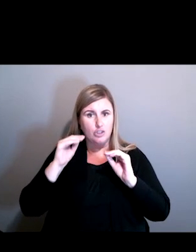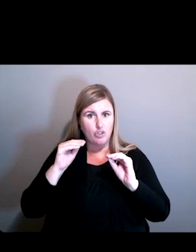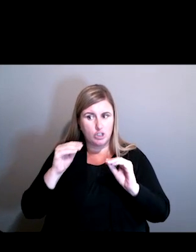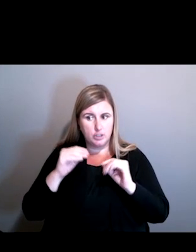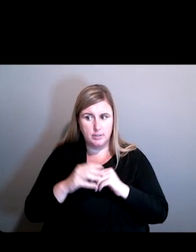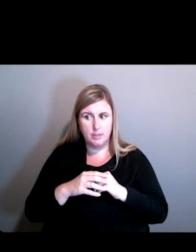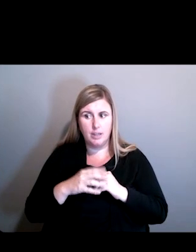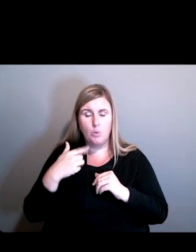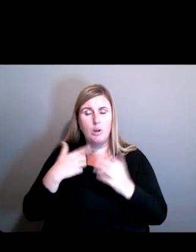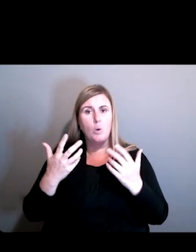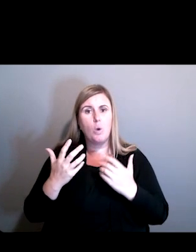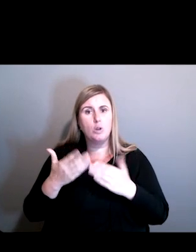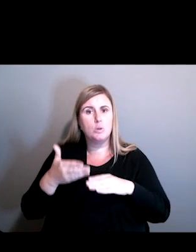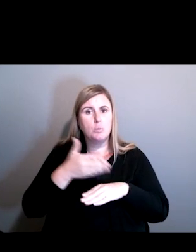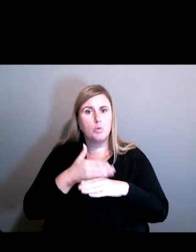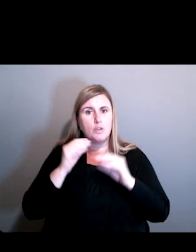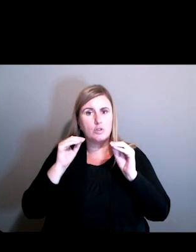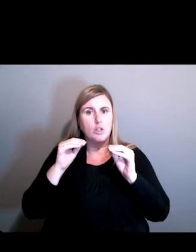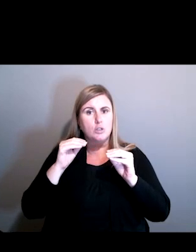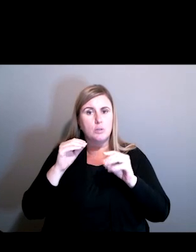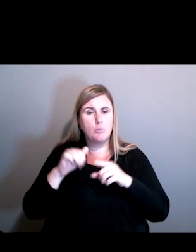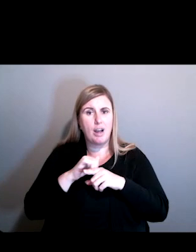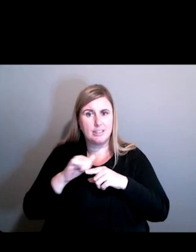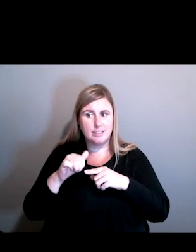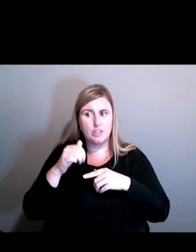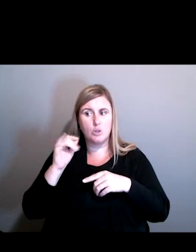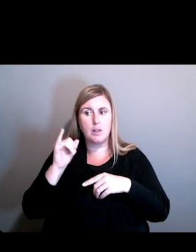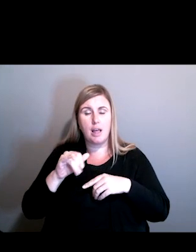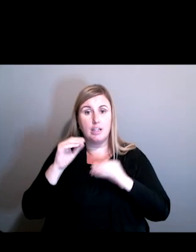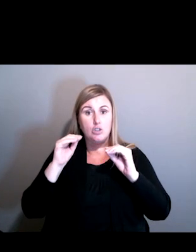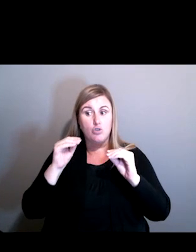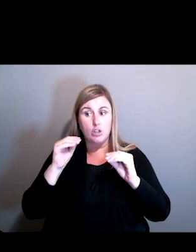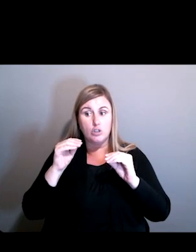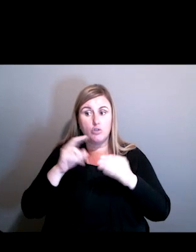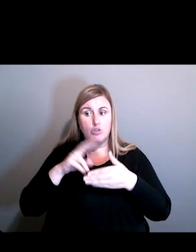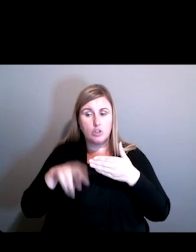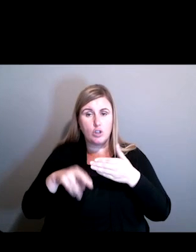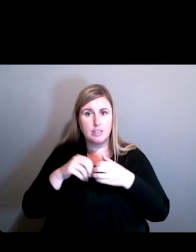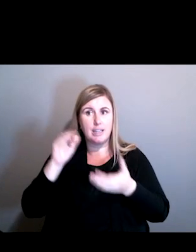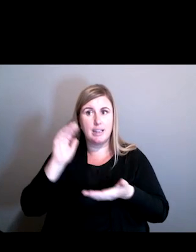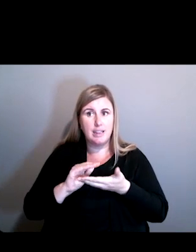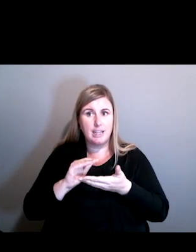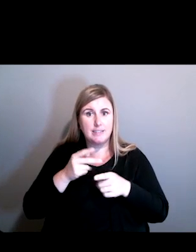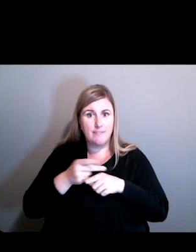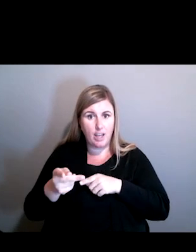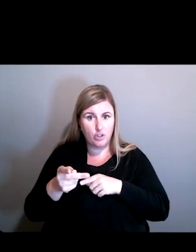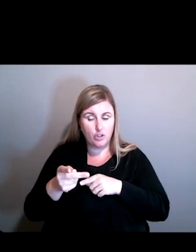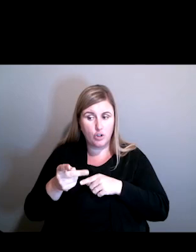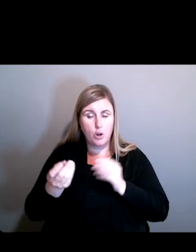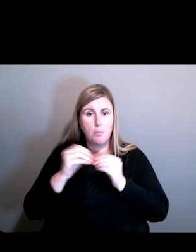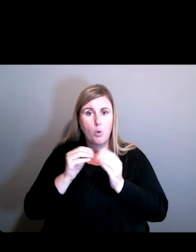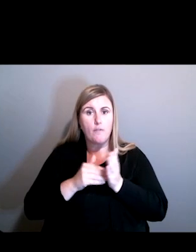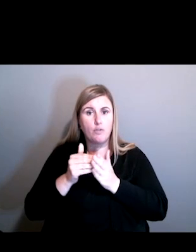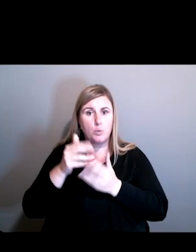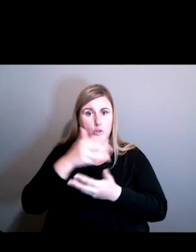instruction, and we want to improve the instructional practices so that instruction results in less failure,